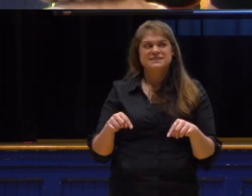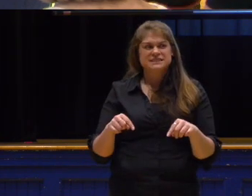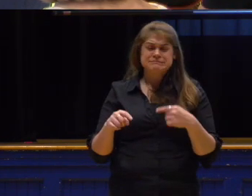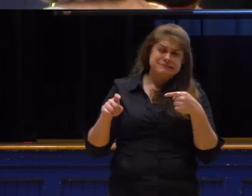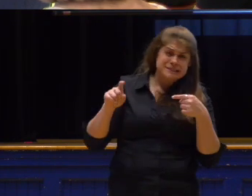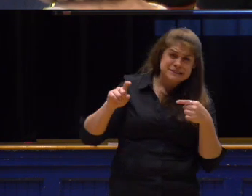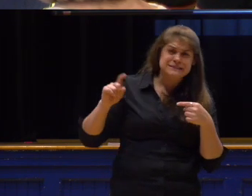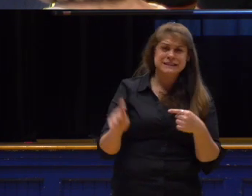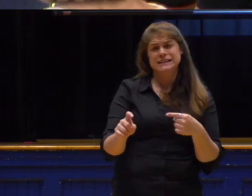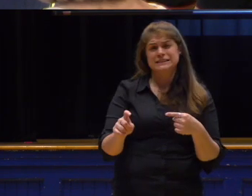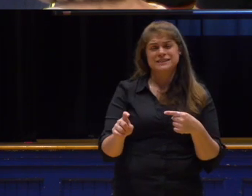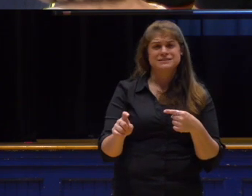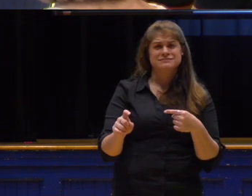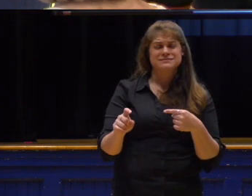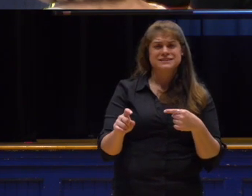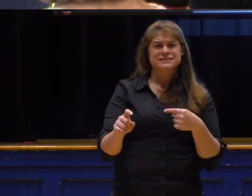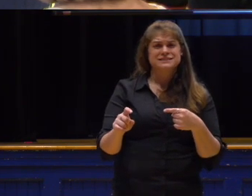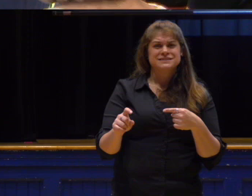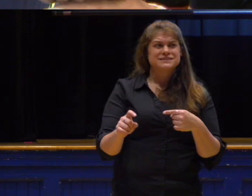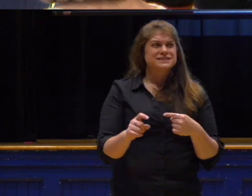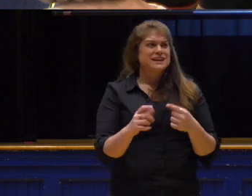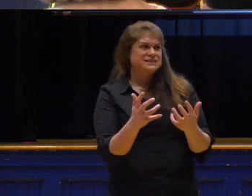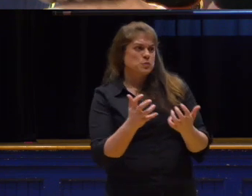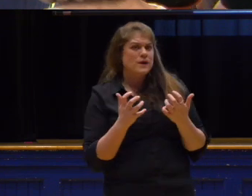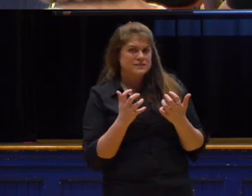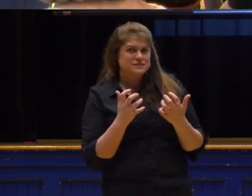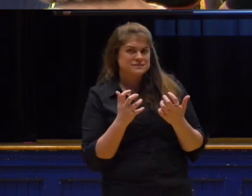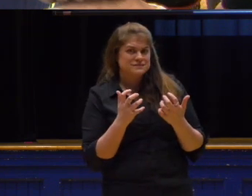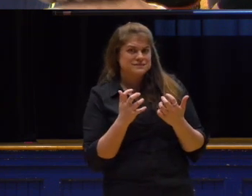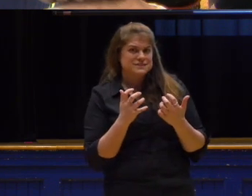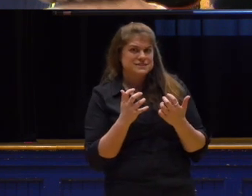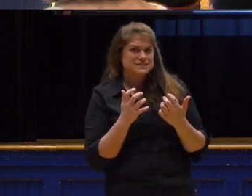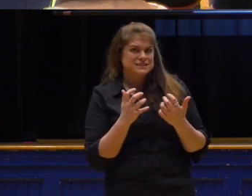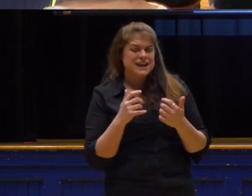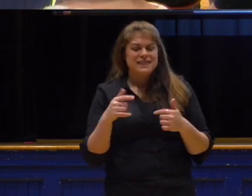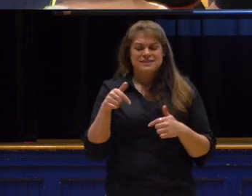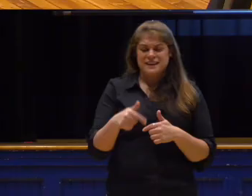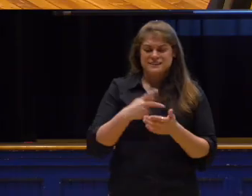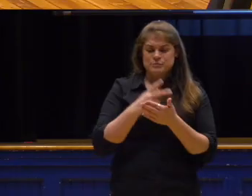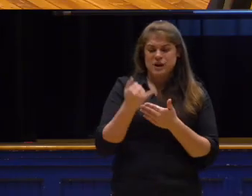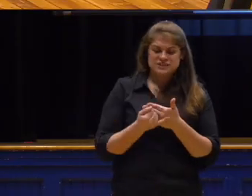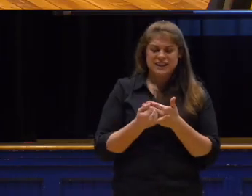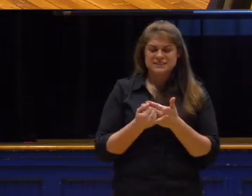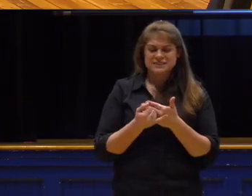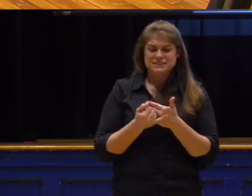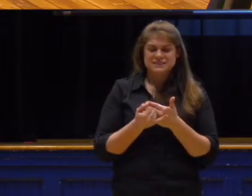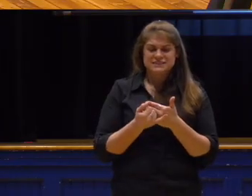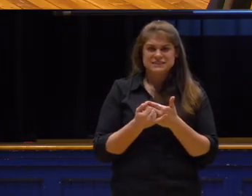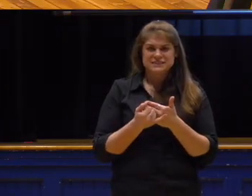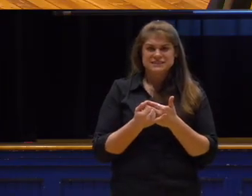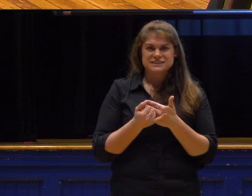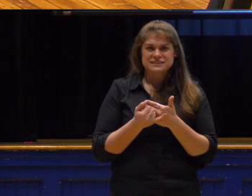need. This is not a want. This is a project that it's critical for